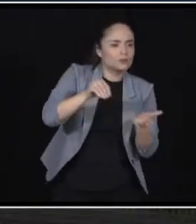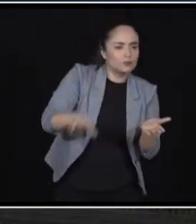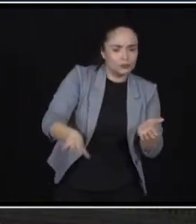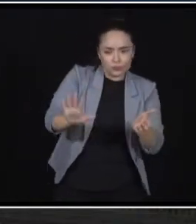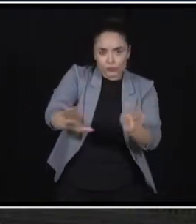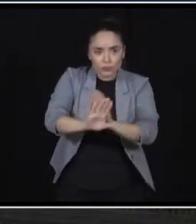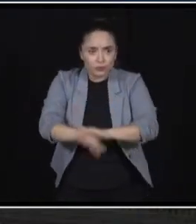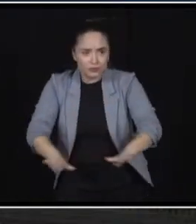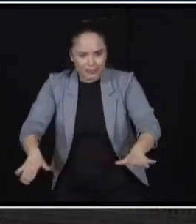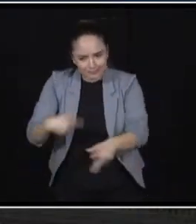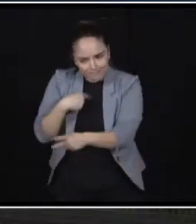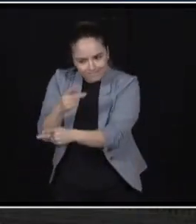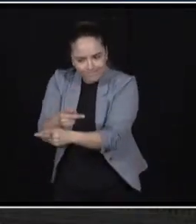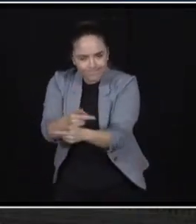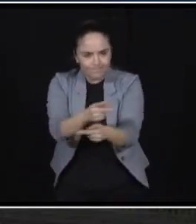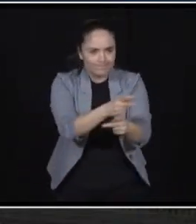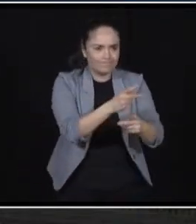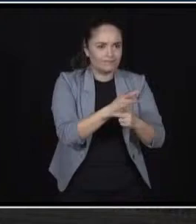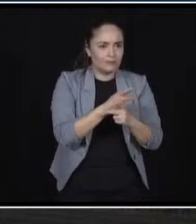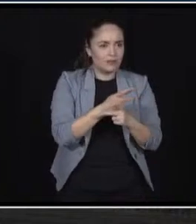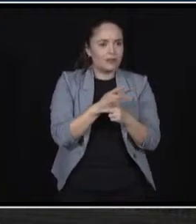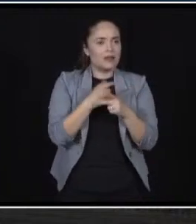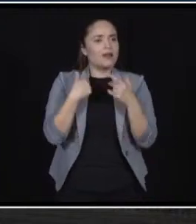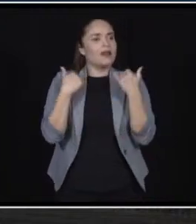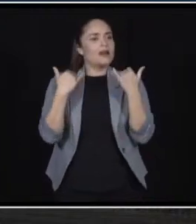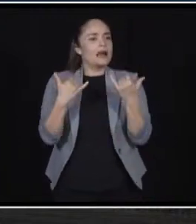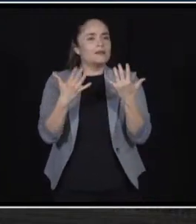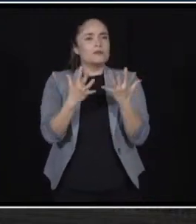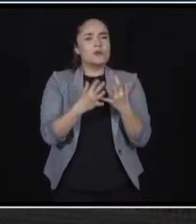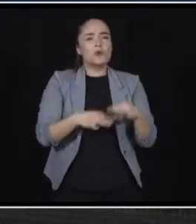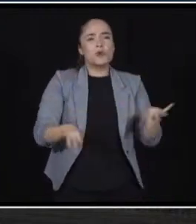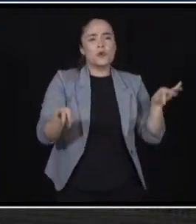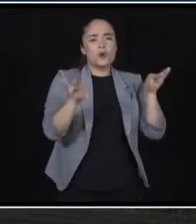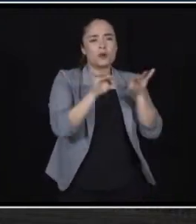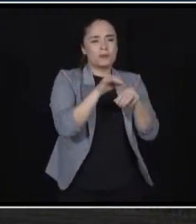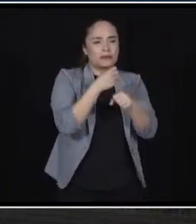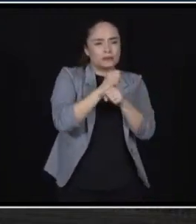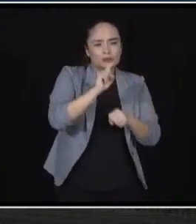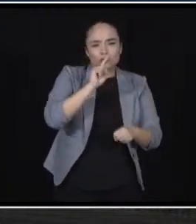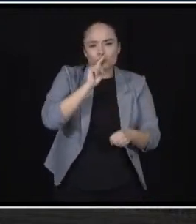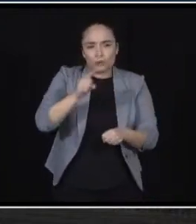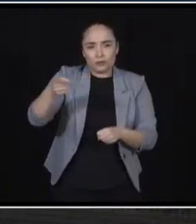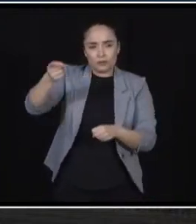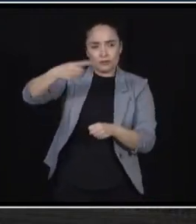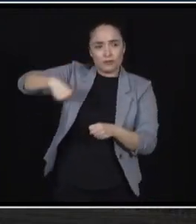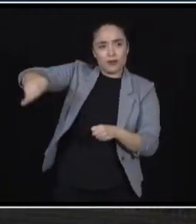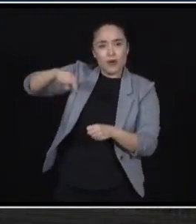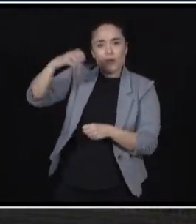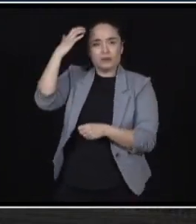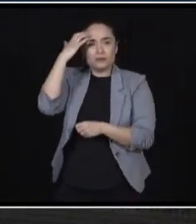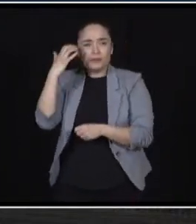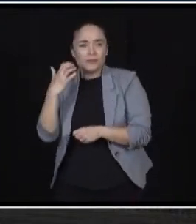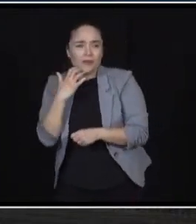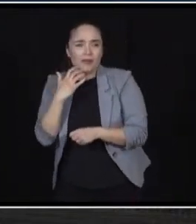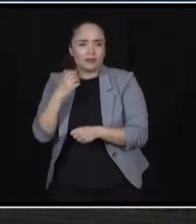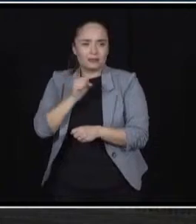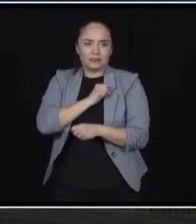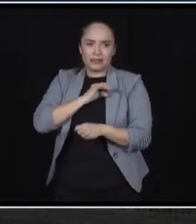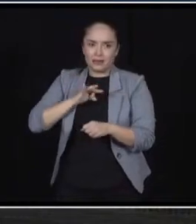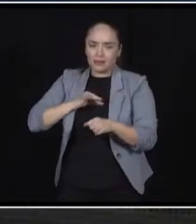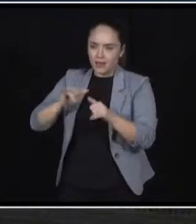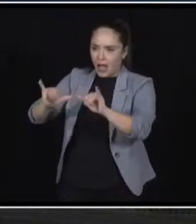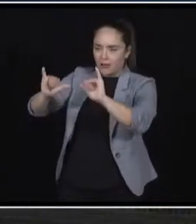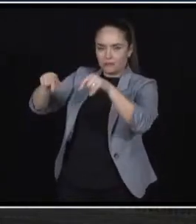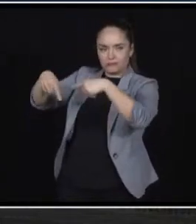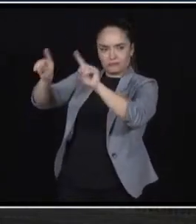before, but we know it's very critical this time to ensure that these essential workers can report in and do their critical work